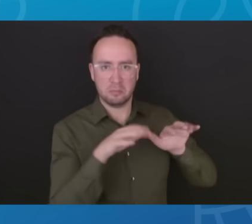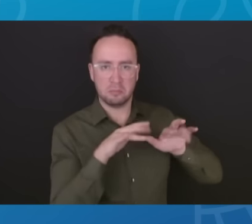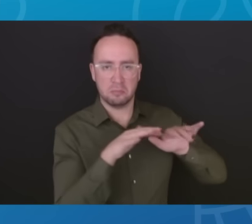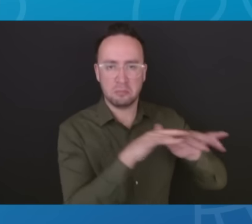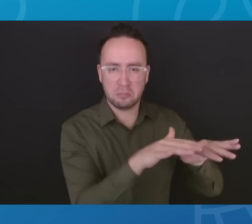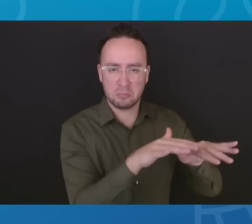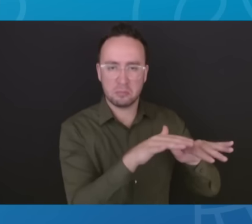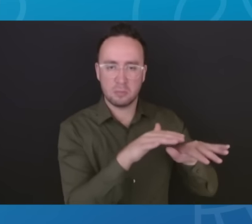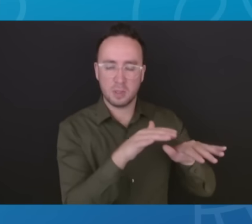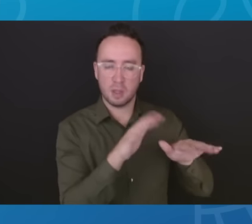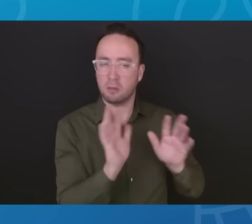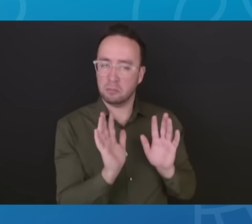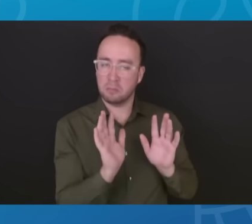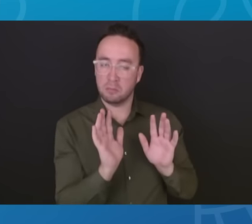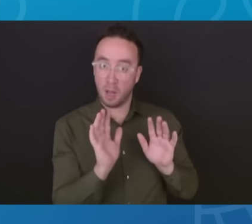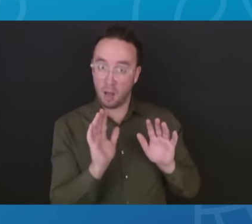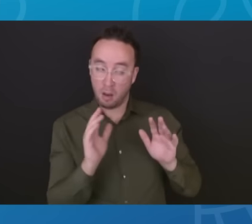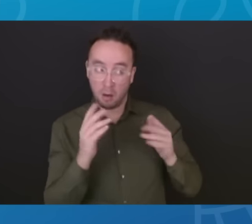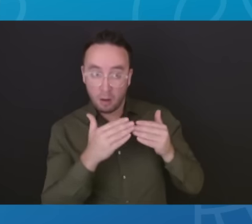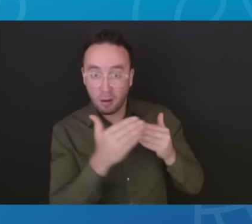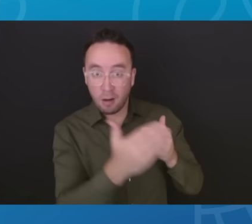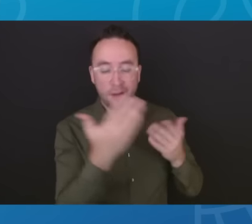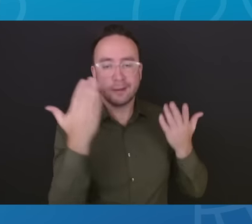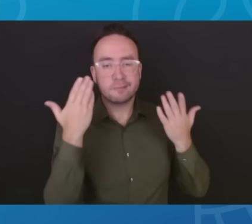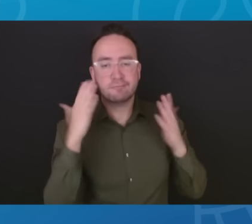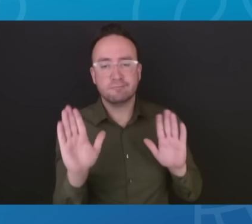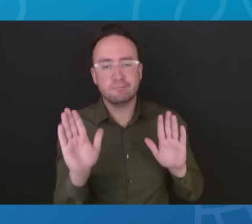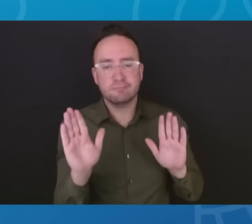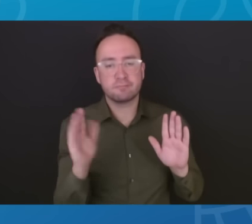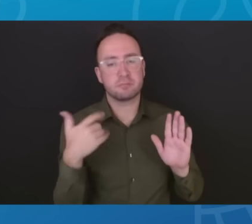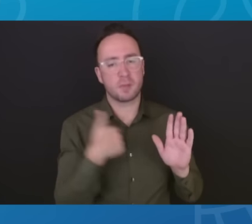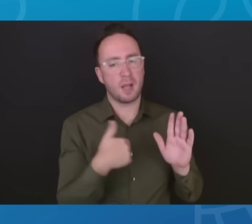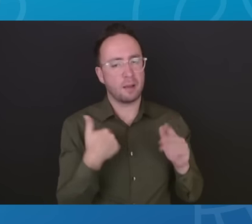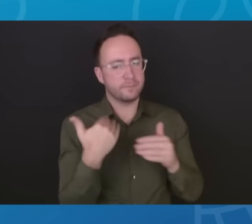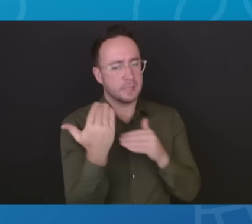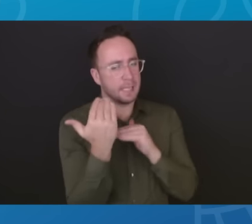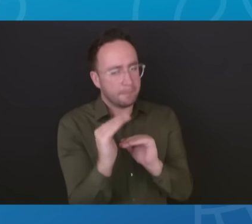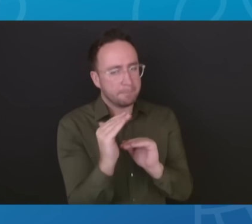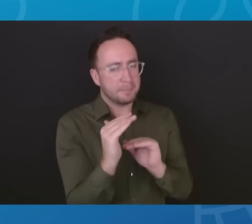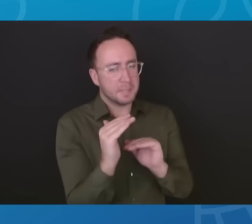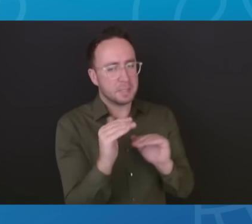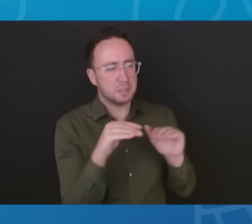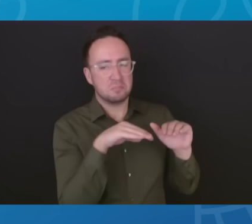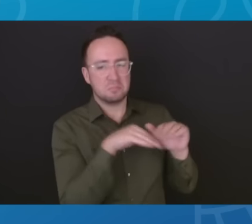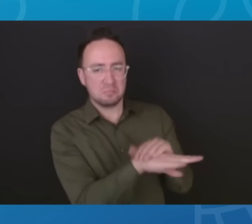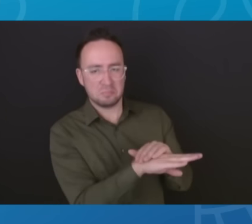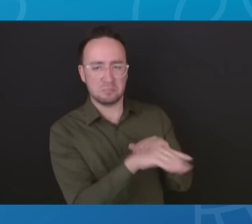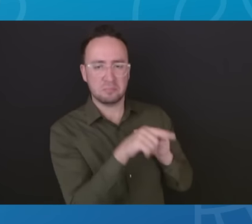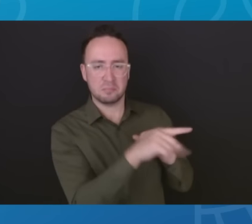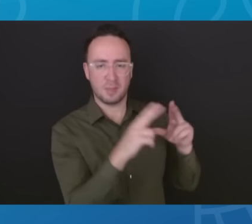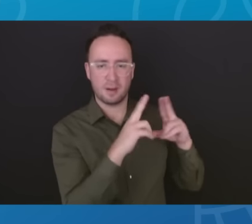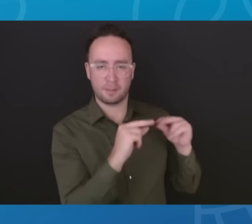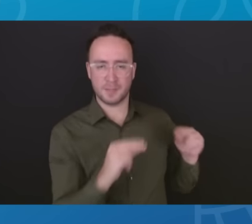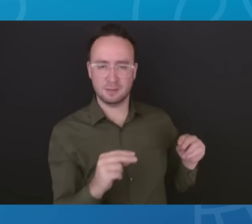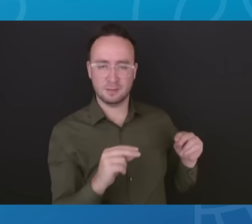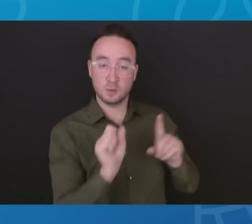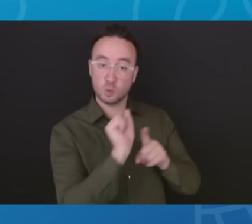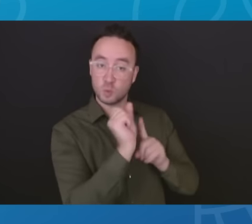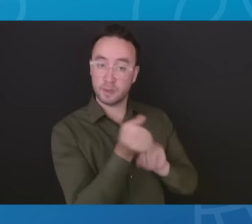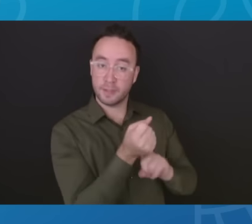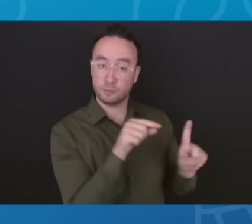would just say, with respect to the two situations, though, they are different. Lebanon is a sovereign state. Gaza is not, right? Gaza